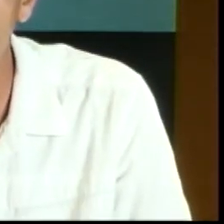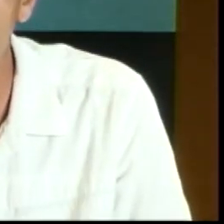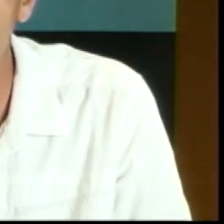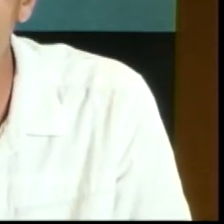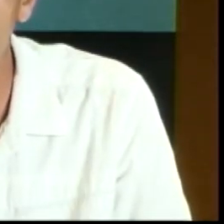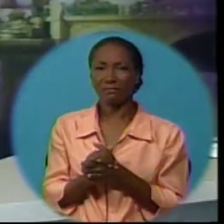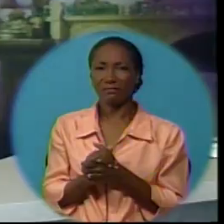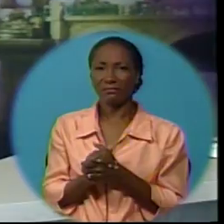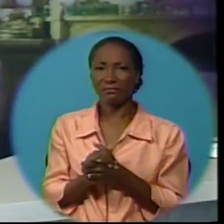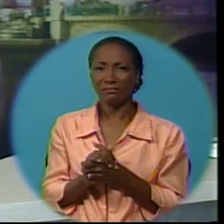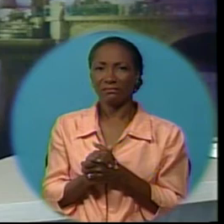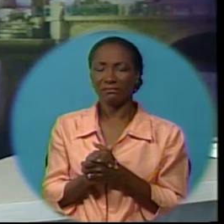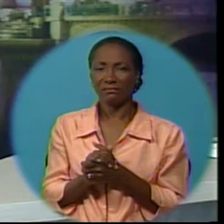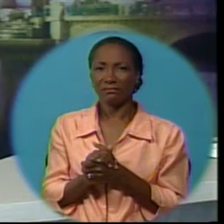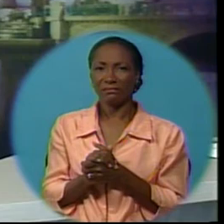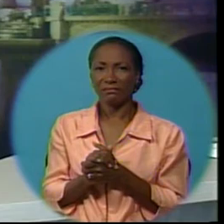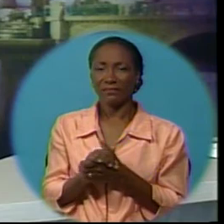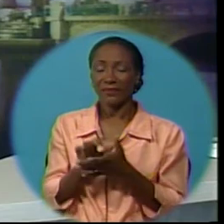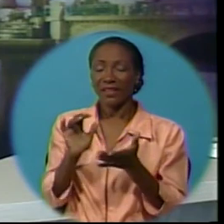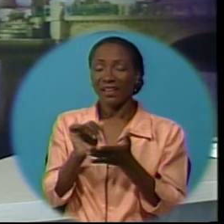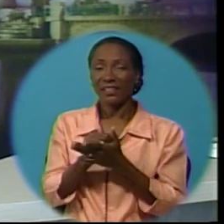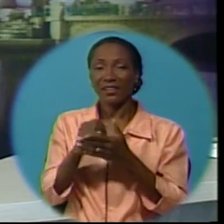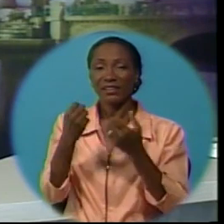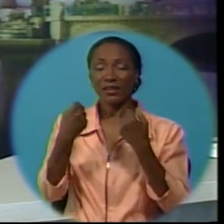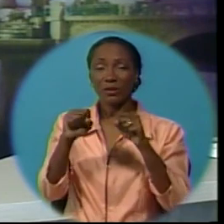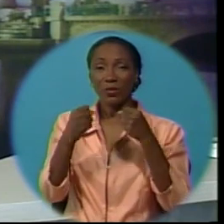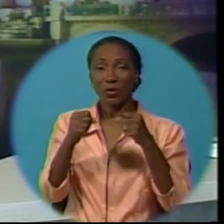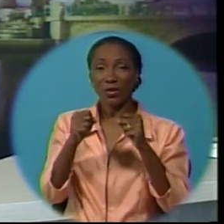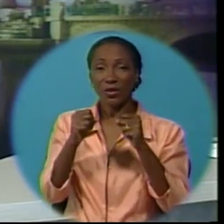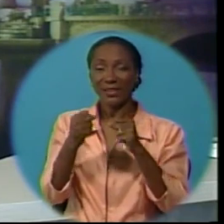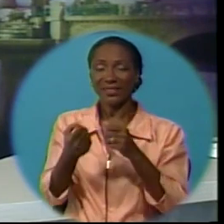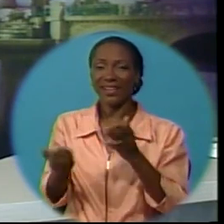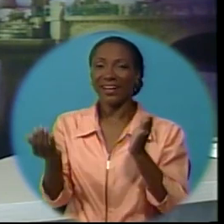their education. Well, that's sports for now. I'll be back at 8:30.